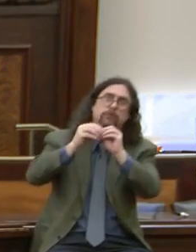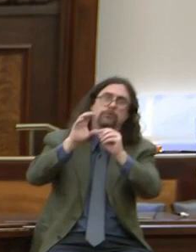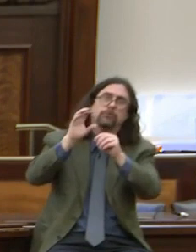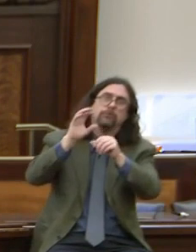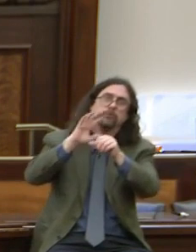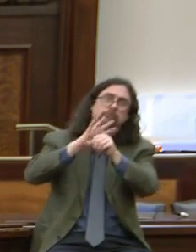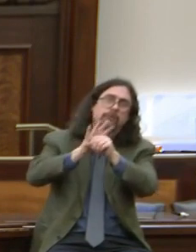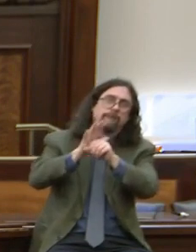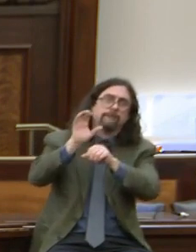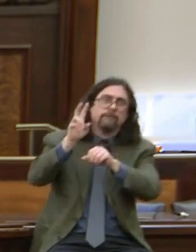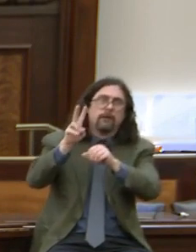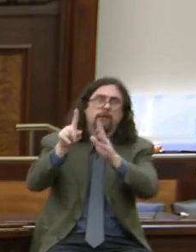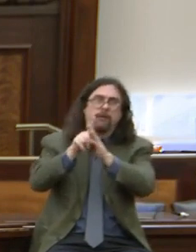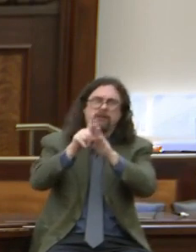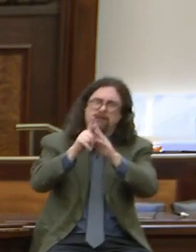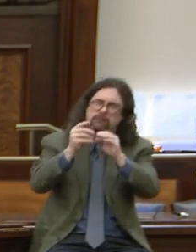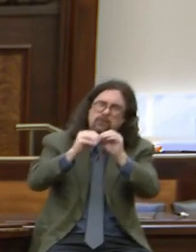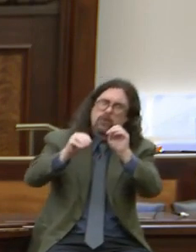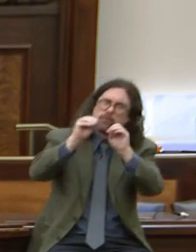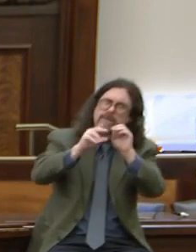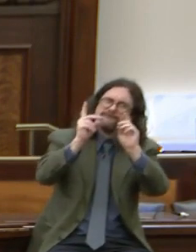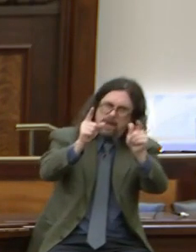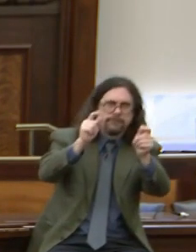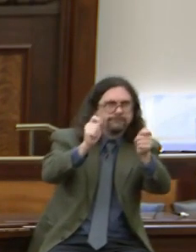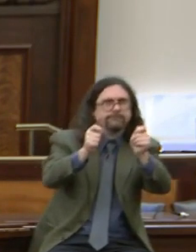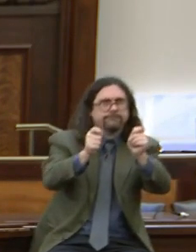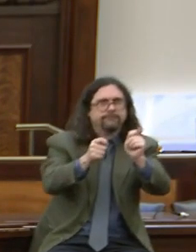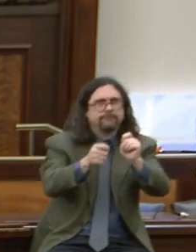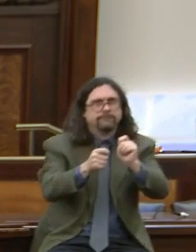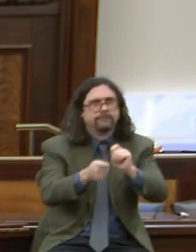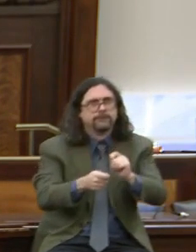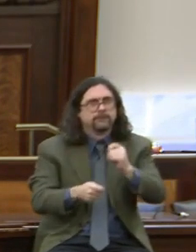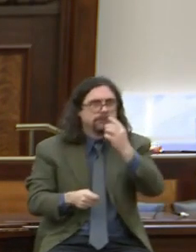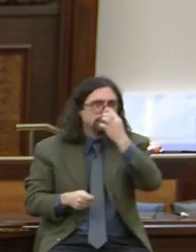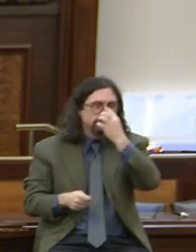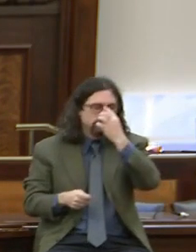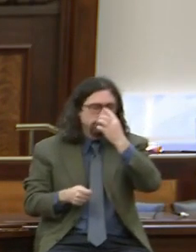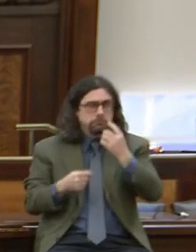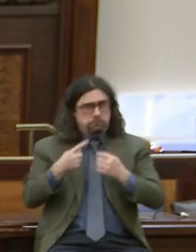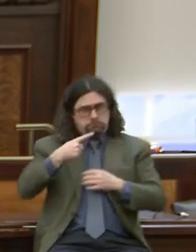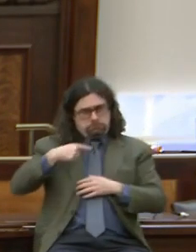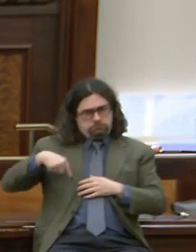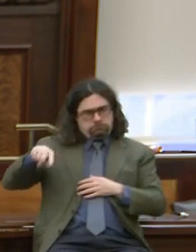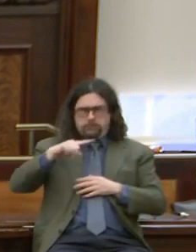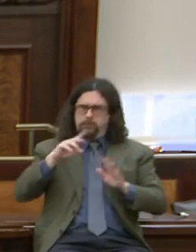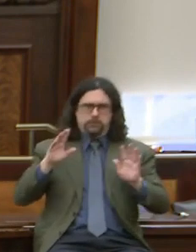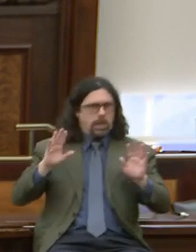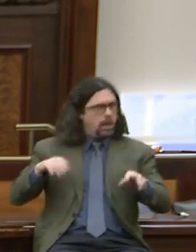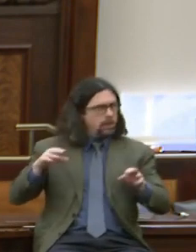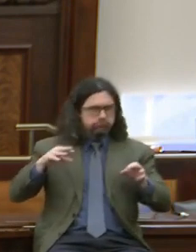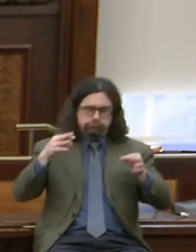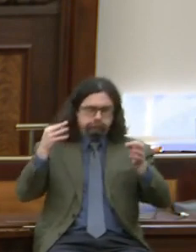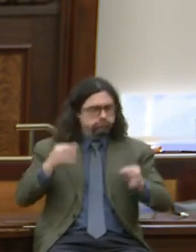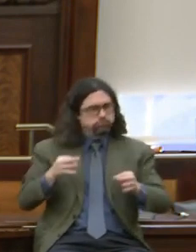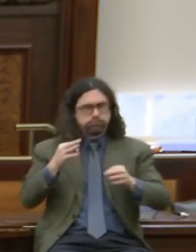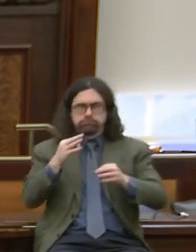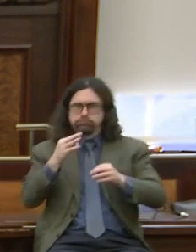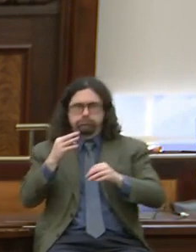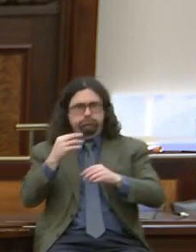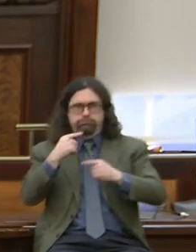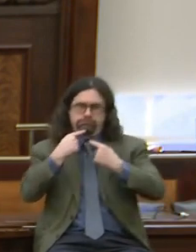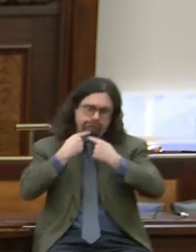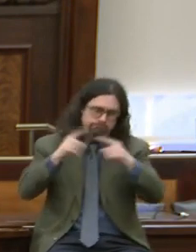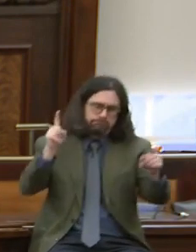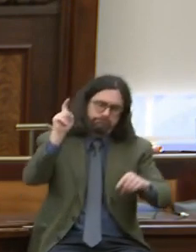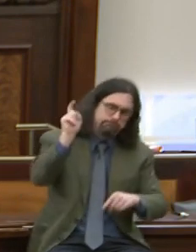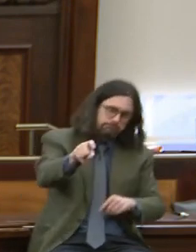New Yorkers is, even though a decision has not yet been made by the city or by the state, I think New Yorkers